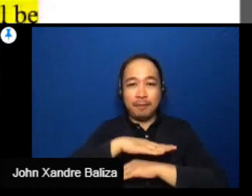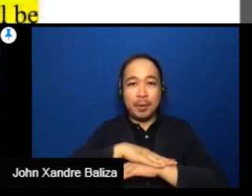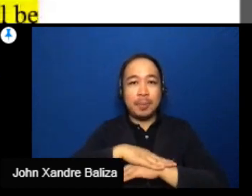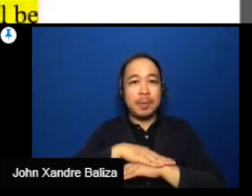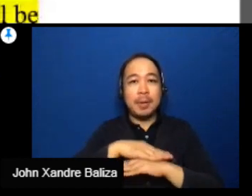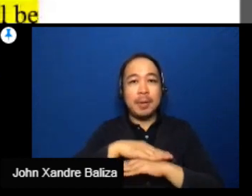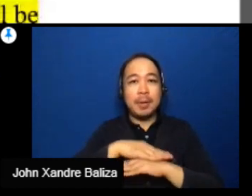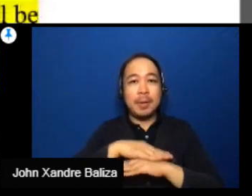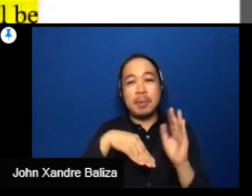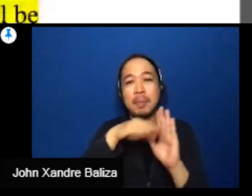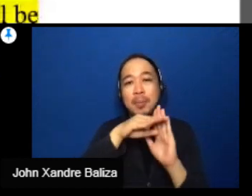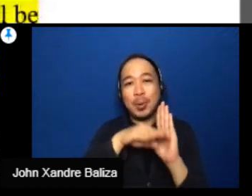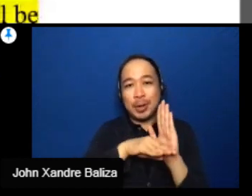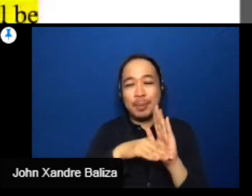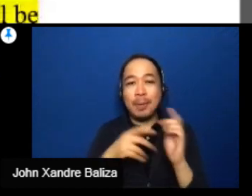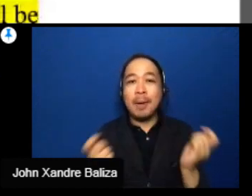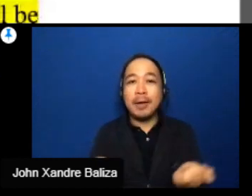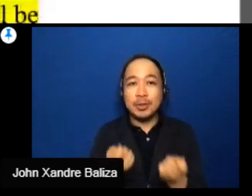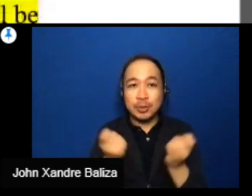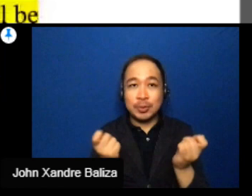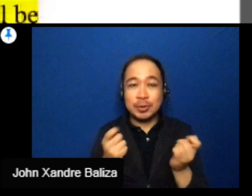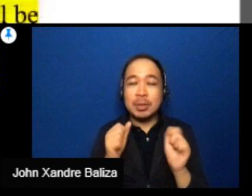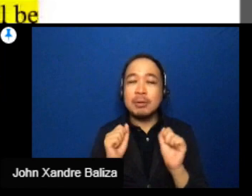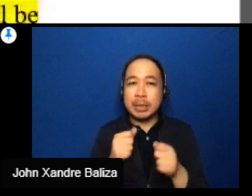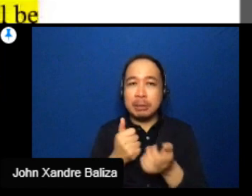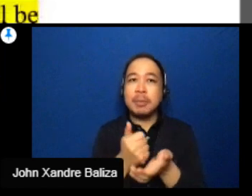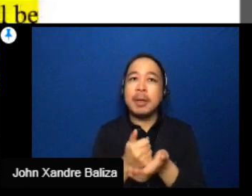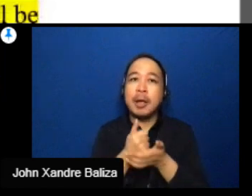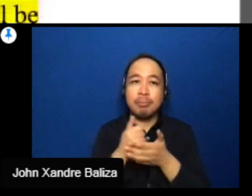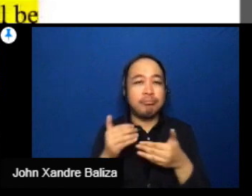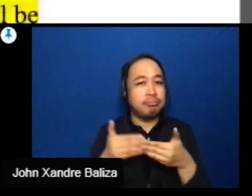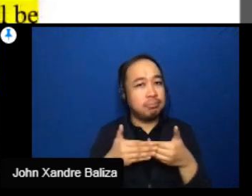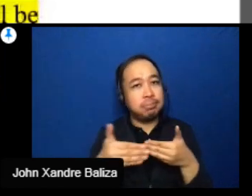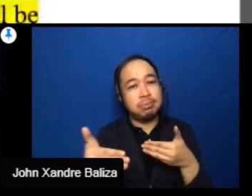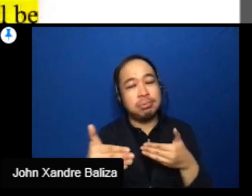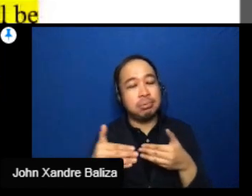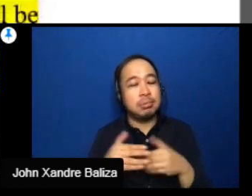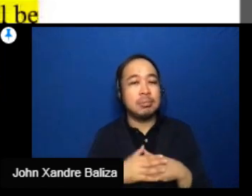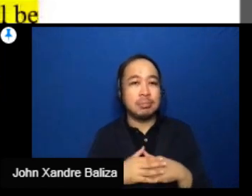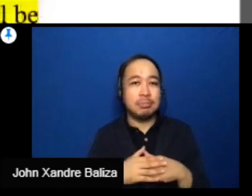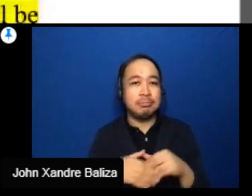action, it would help us to move forward.